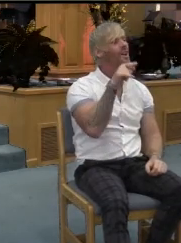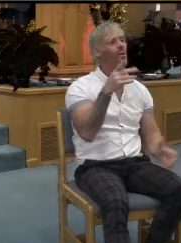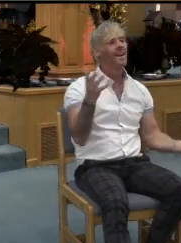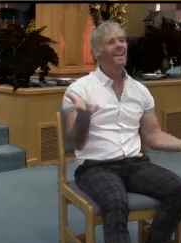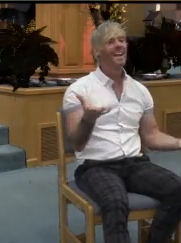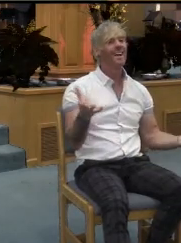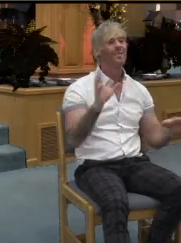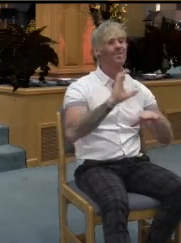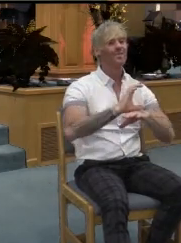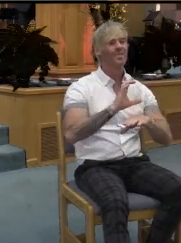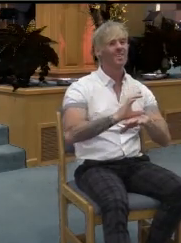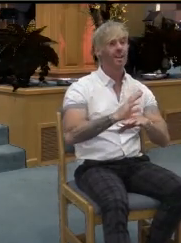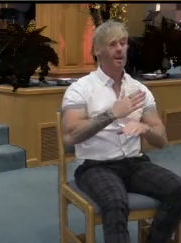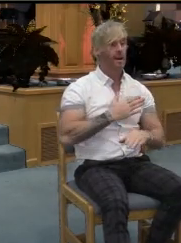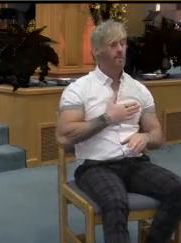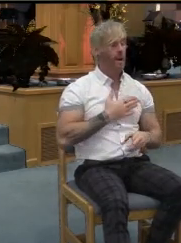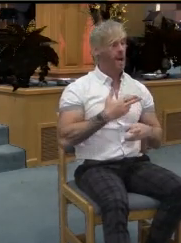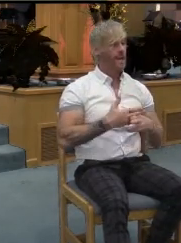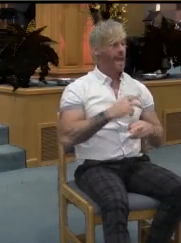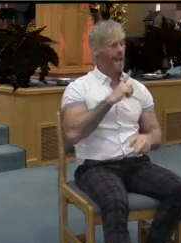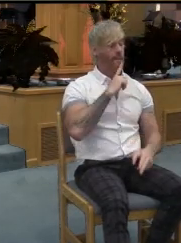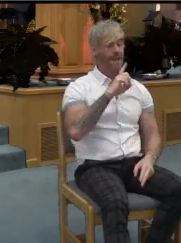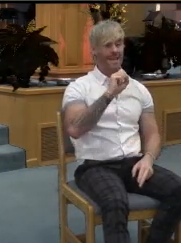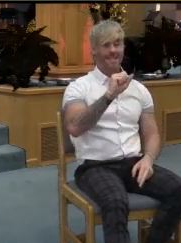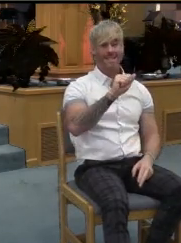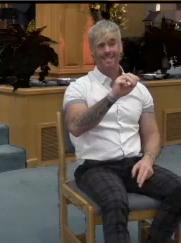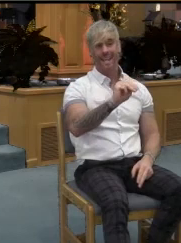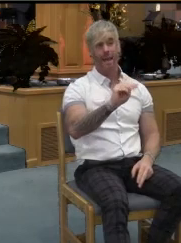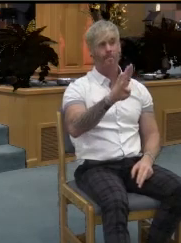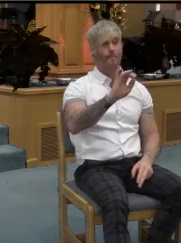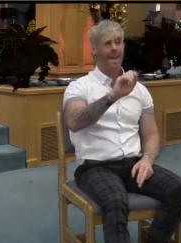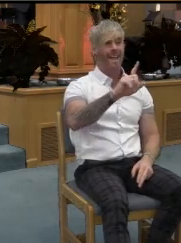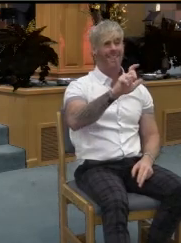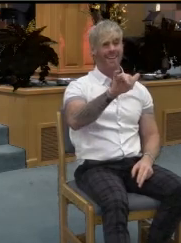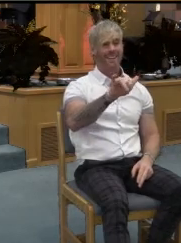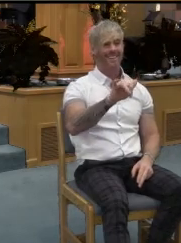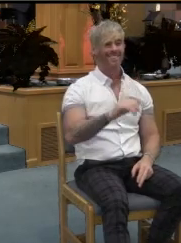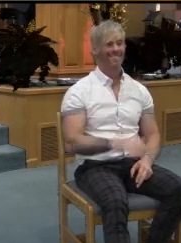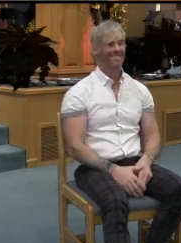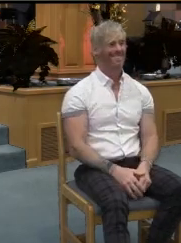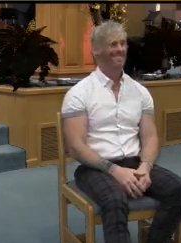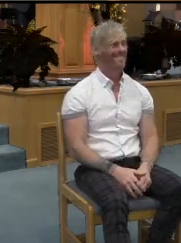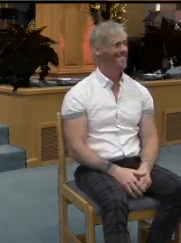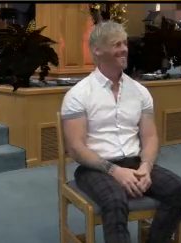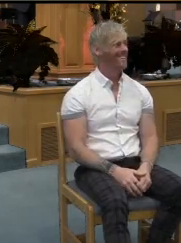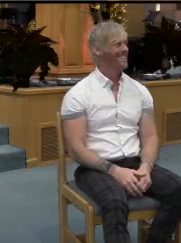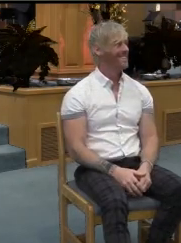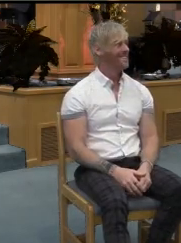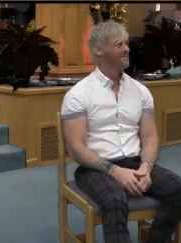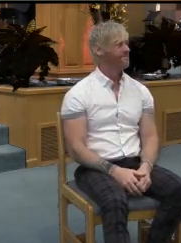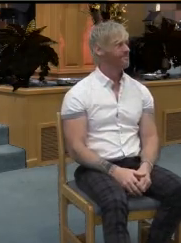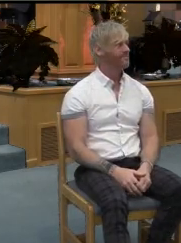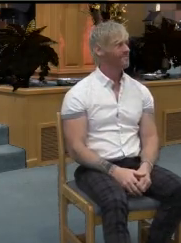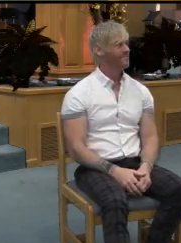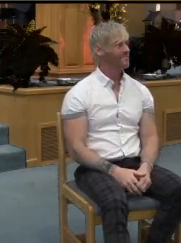Because my name is Sam Anomaly Bailey. Of course, diving in is as hard as it may require you to discard your